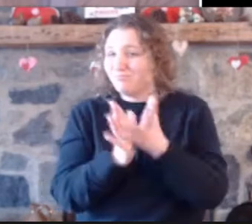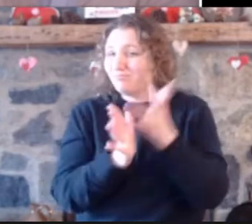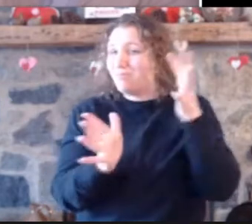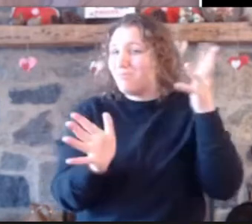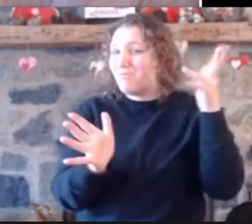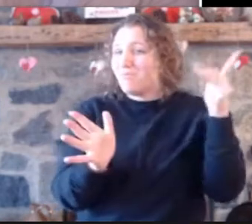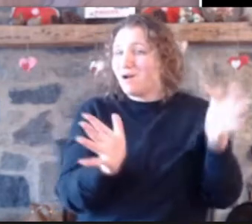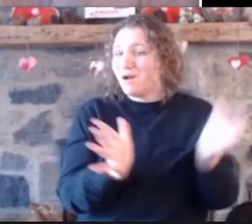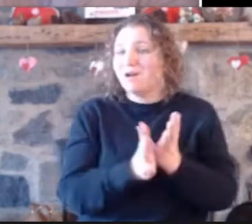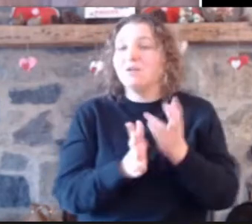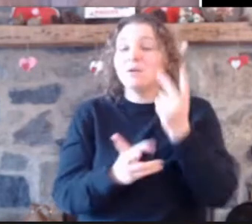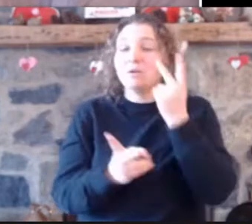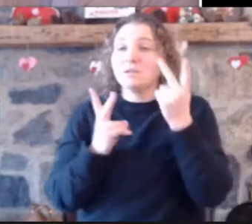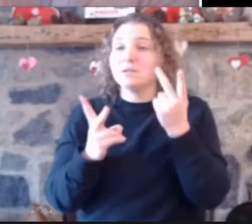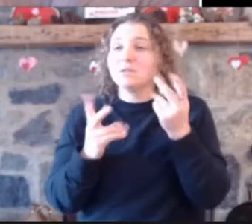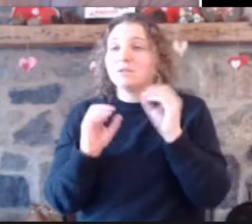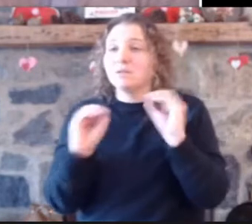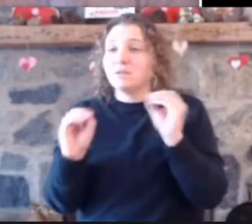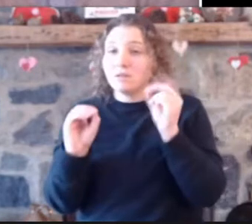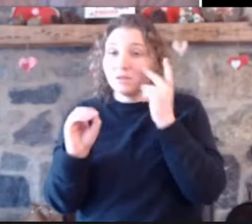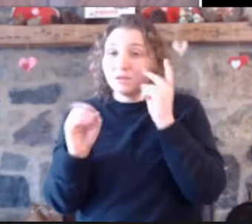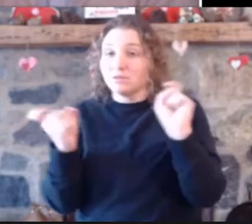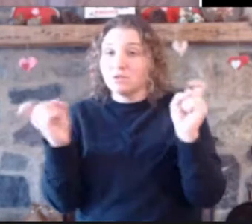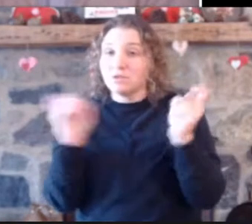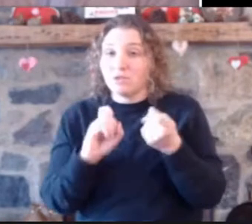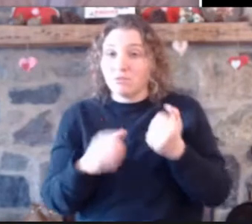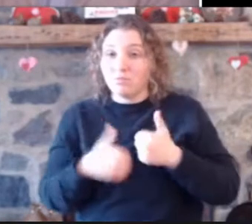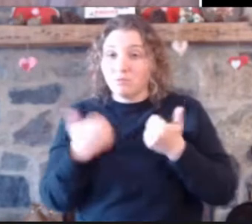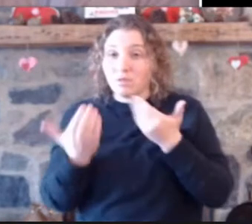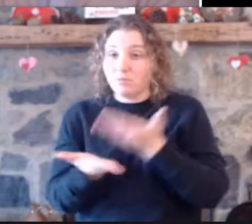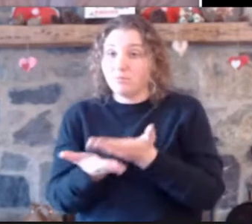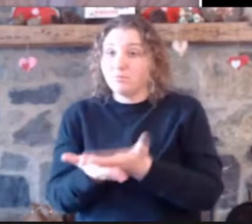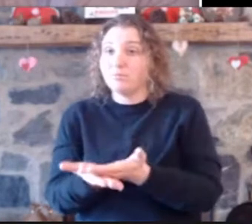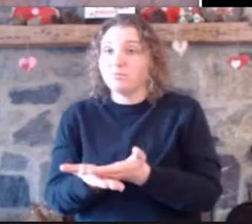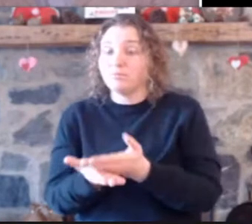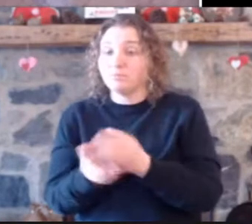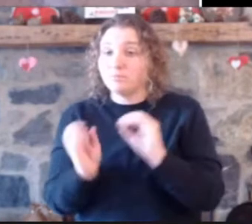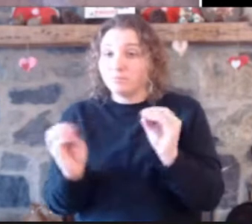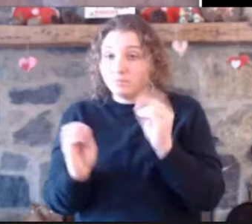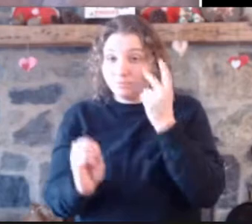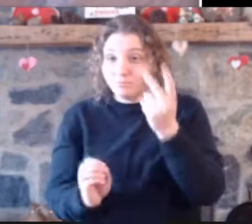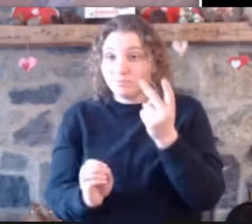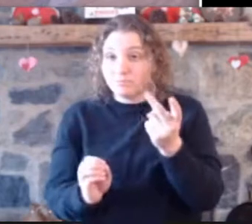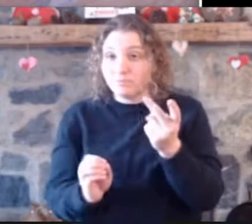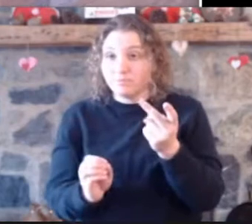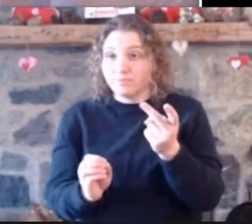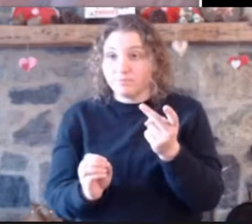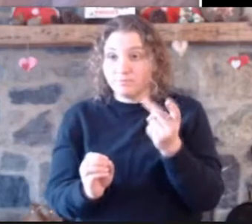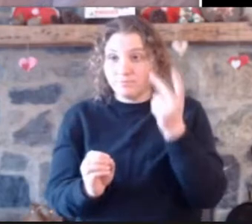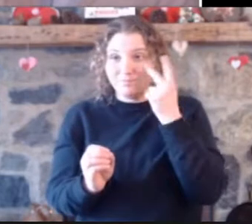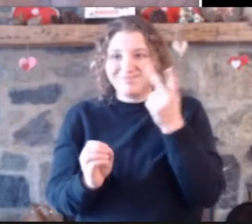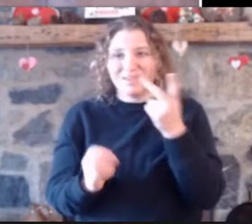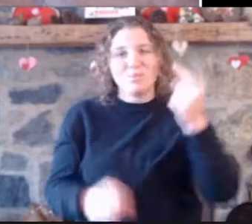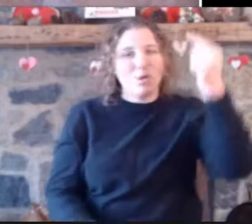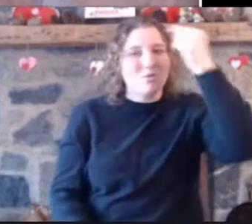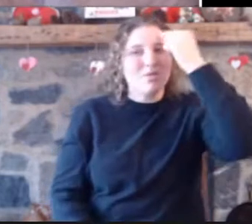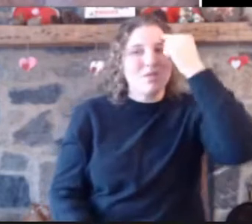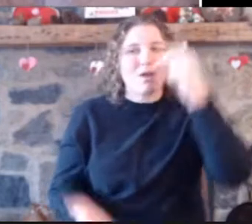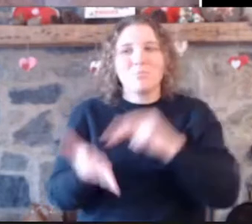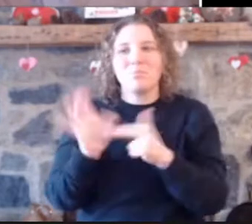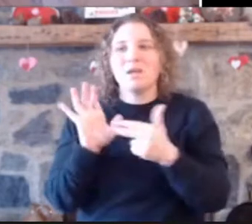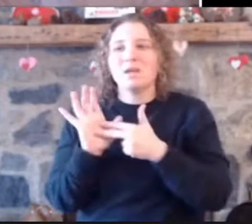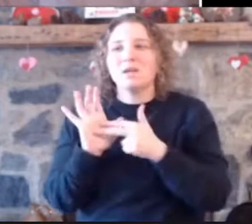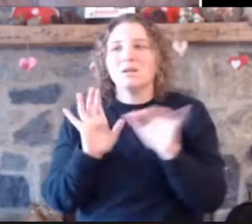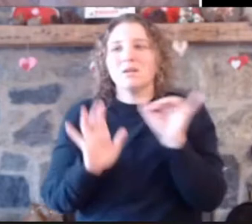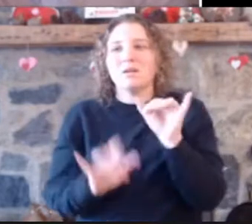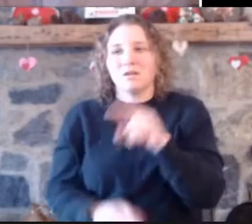don't have any of these things that had tried to make that change that failed. We have no transitional forms. They've put out some things they suspect. They've had arguments like